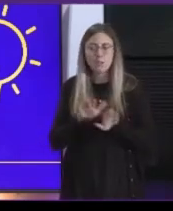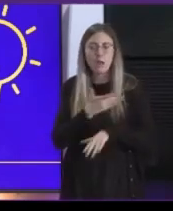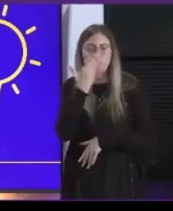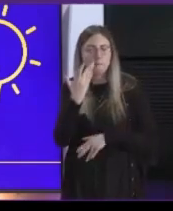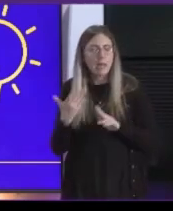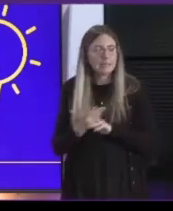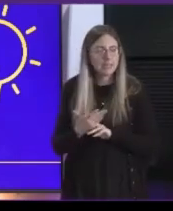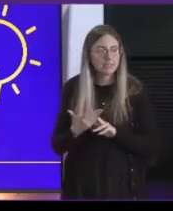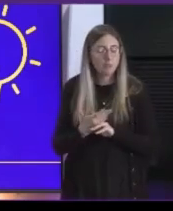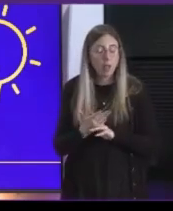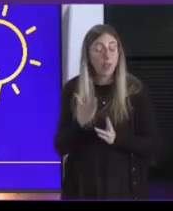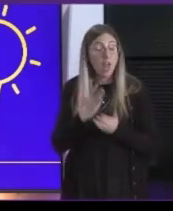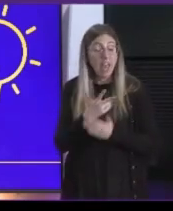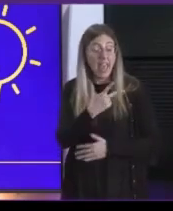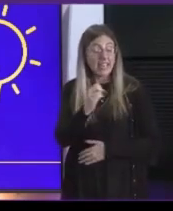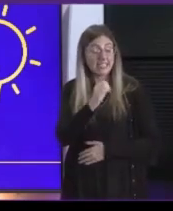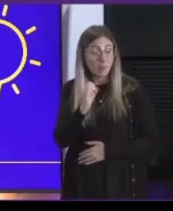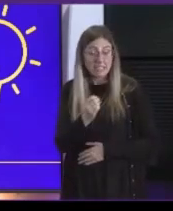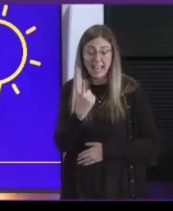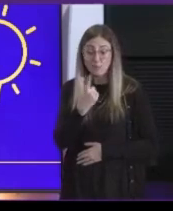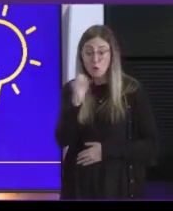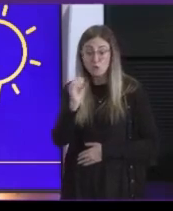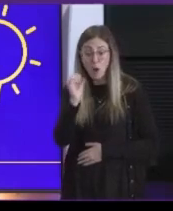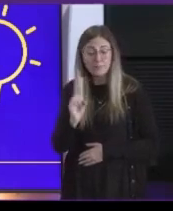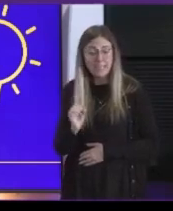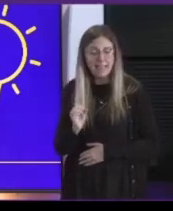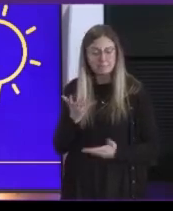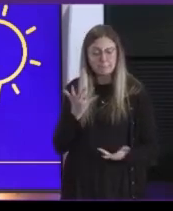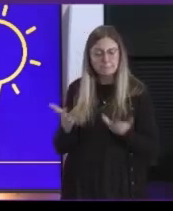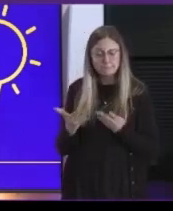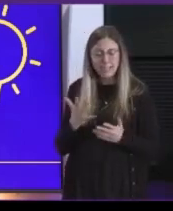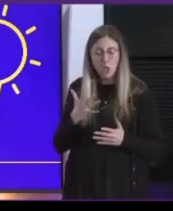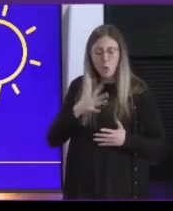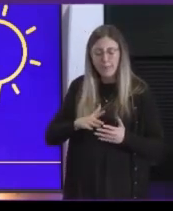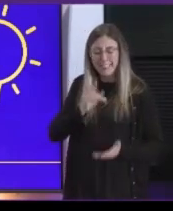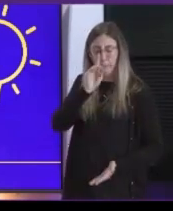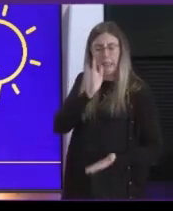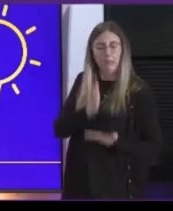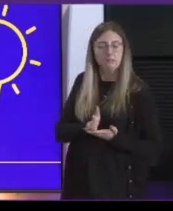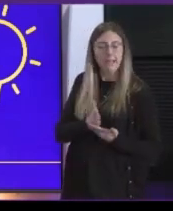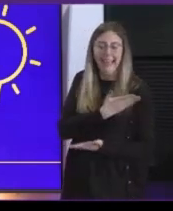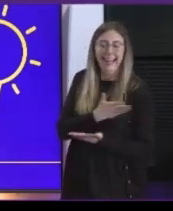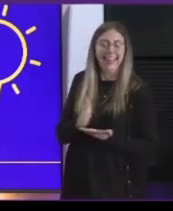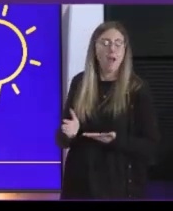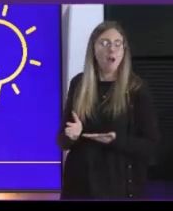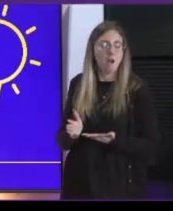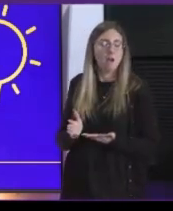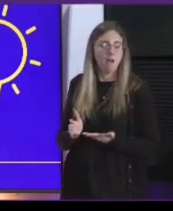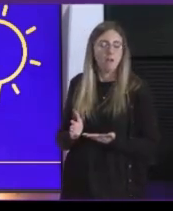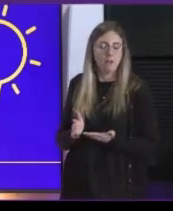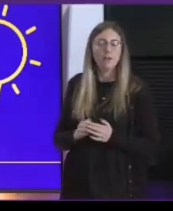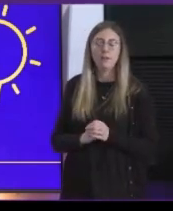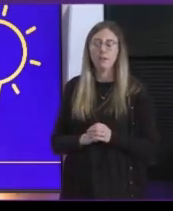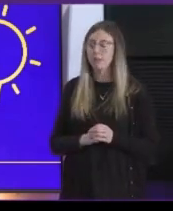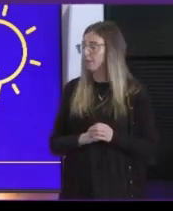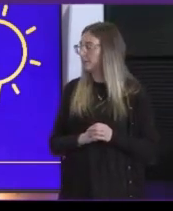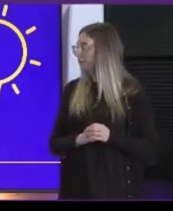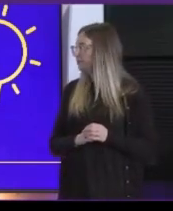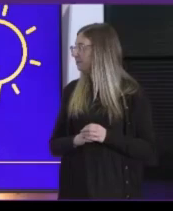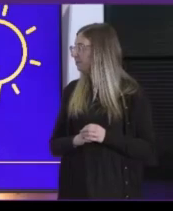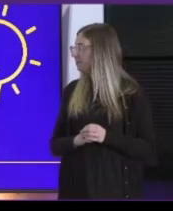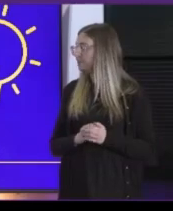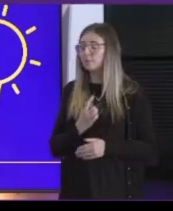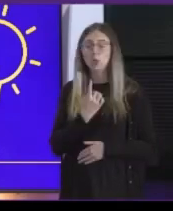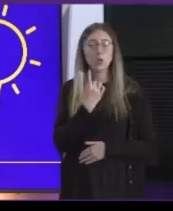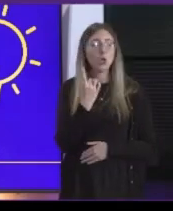got to be 80%, 100%? Something like that needs to be defined. The other thing that's coming up is,